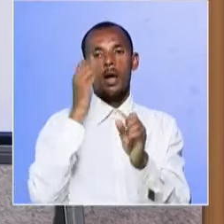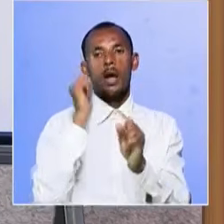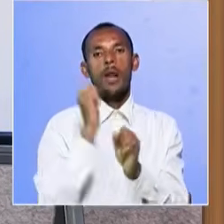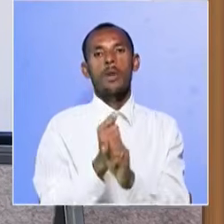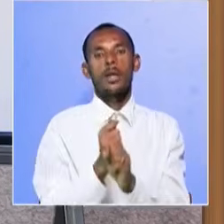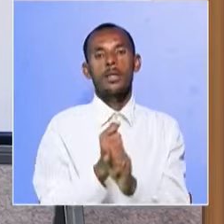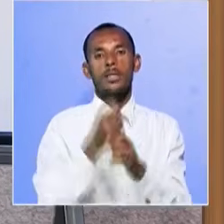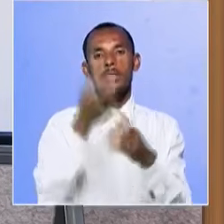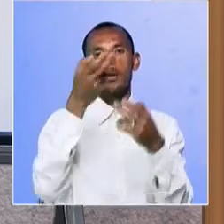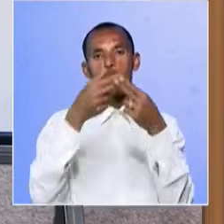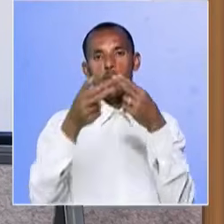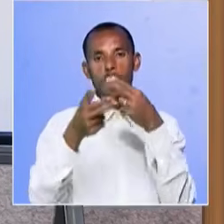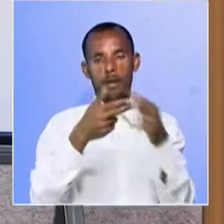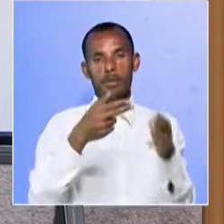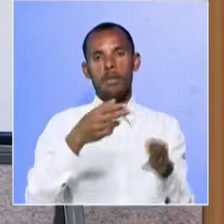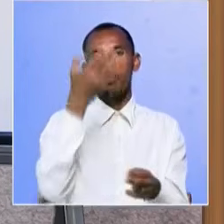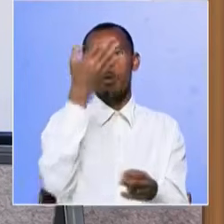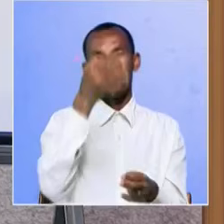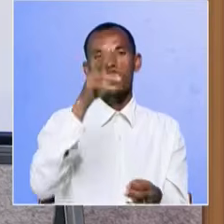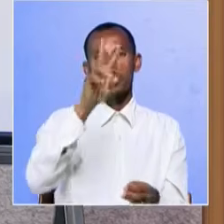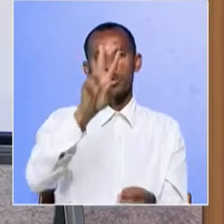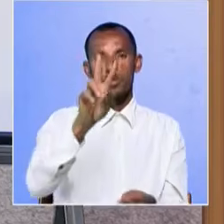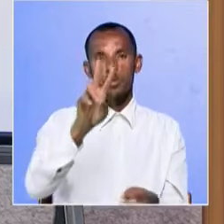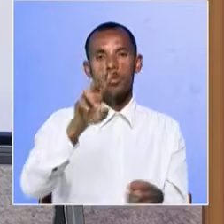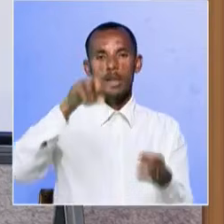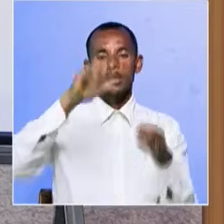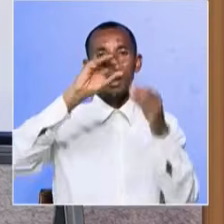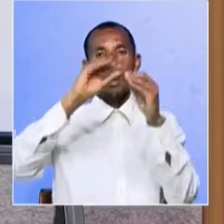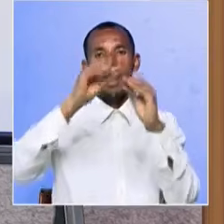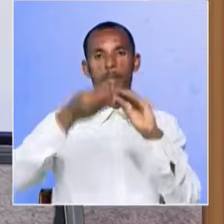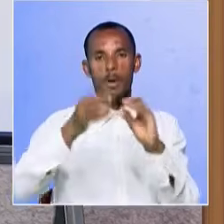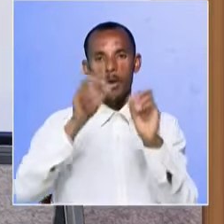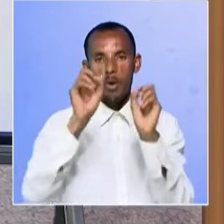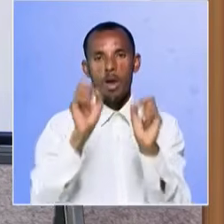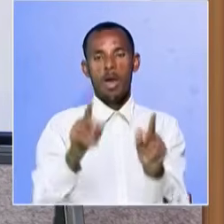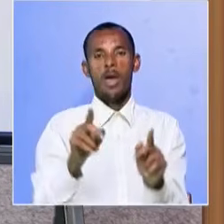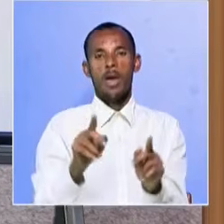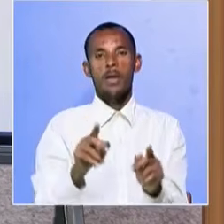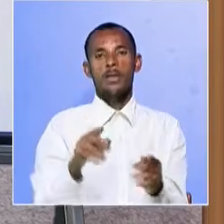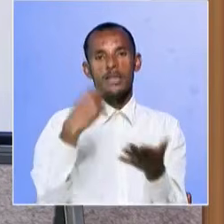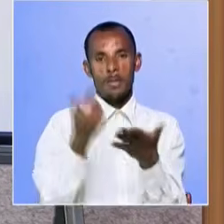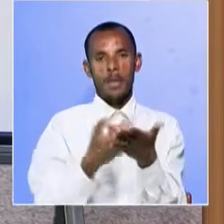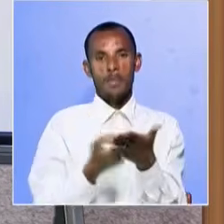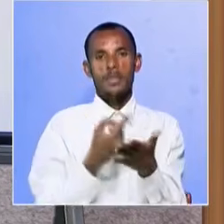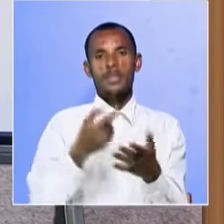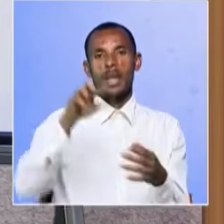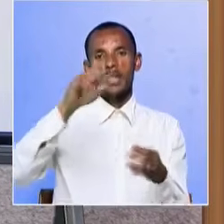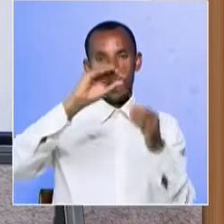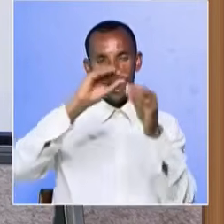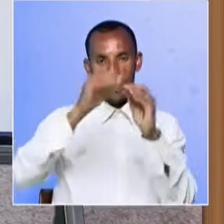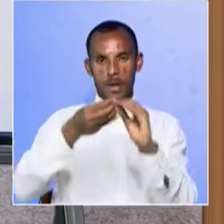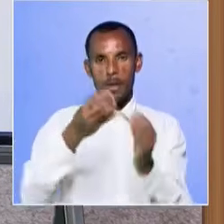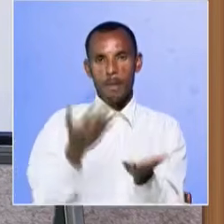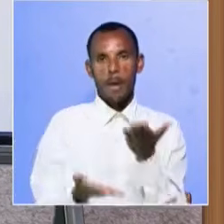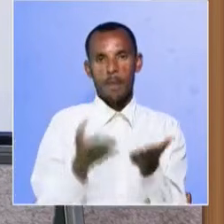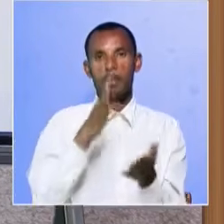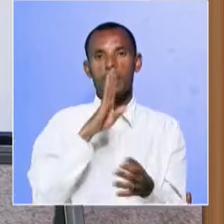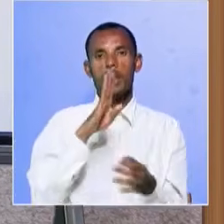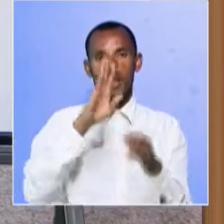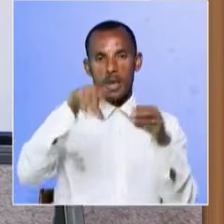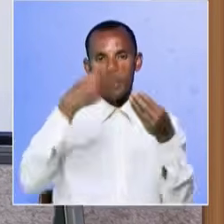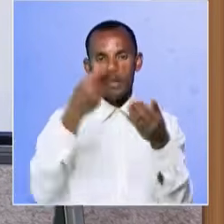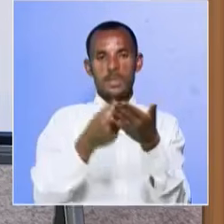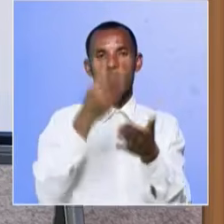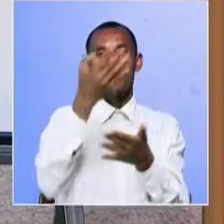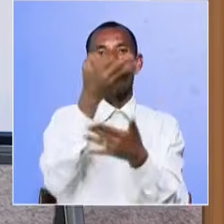the product of two rational numbers. Okay, sometimes the rational numbers may be given in the form